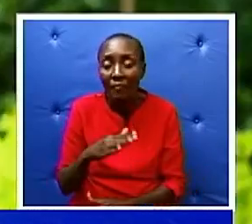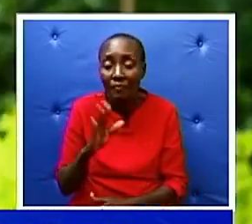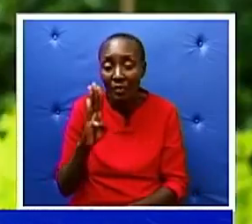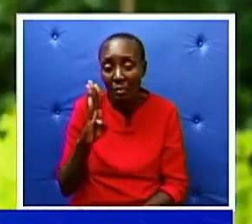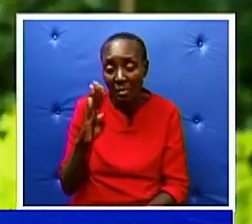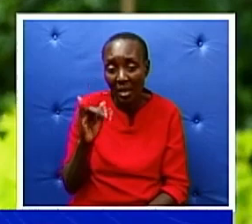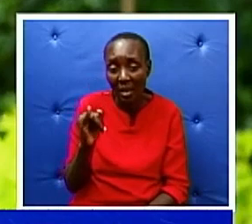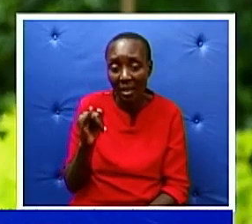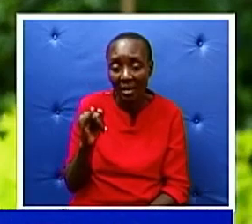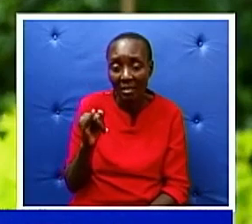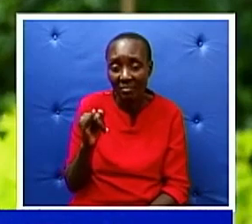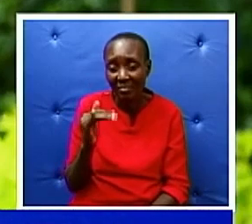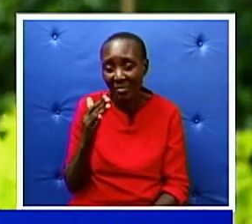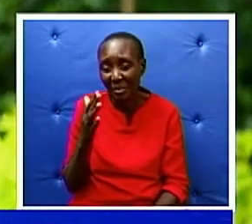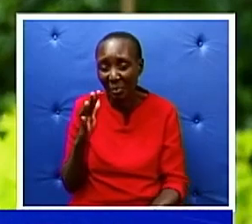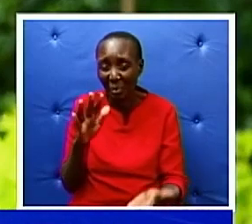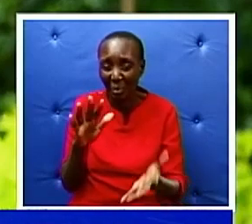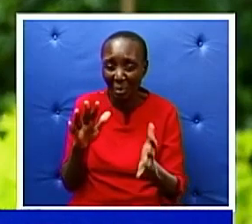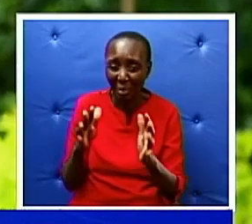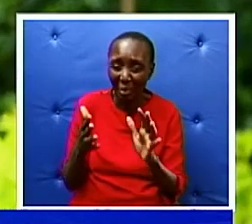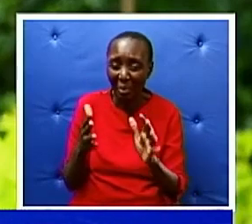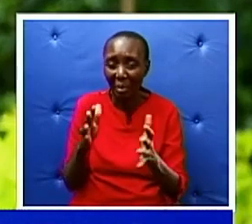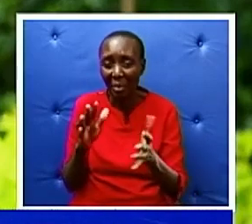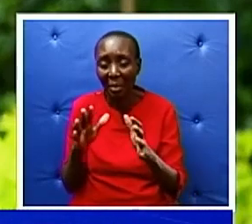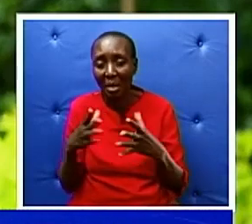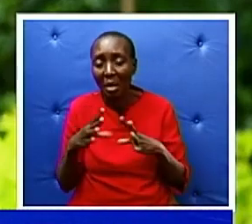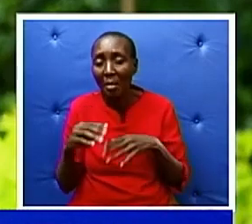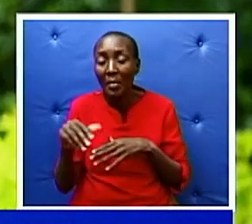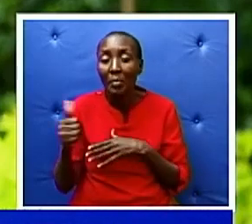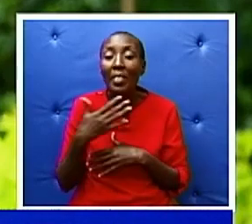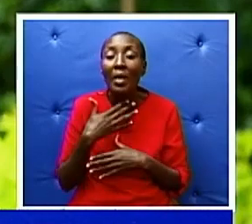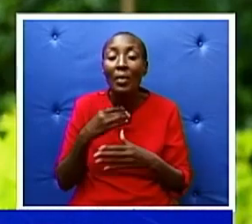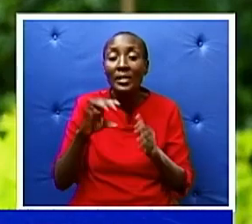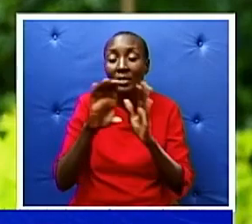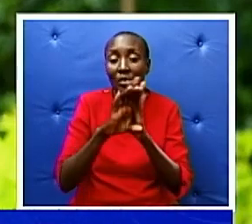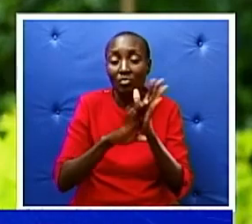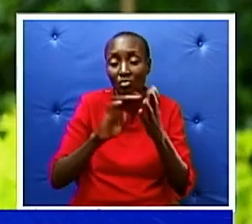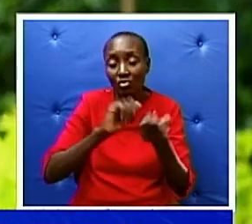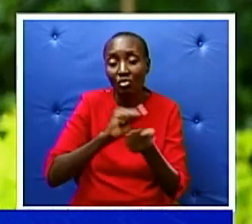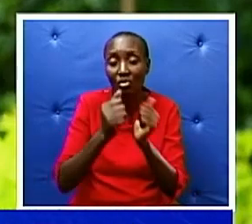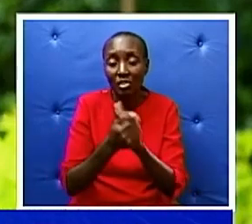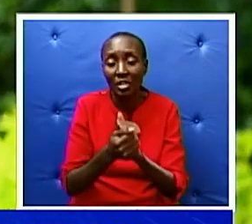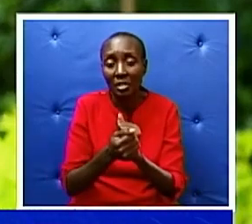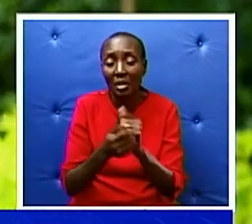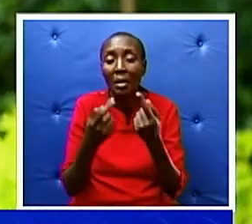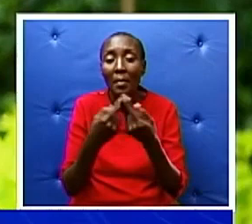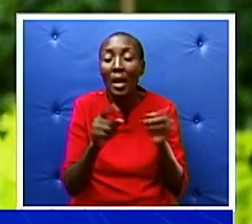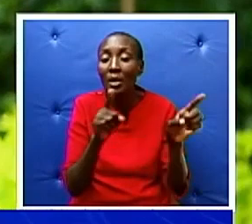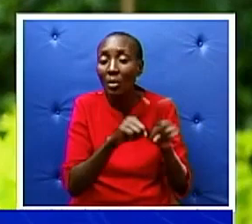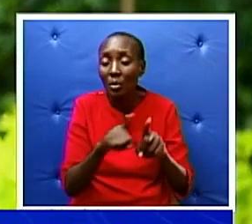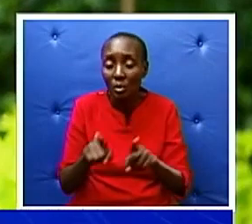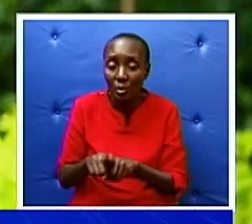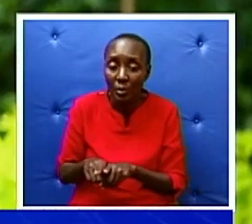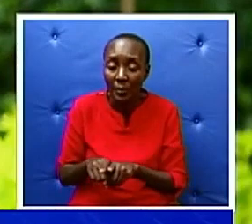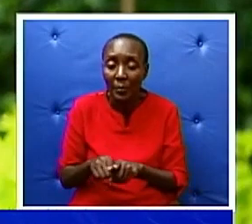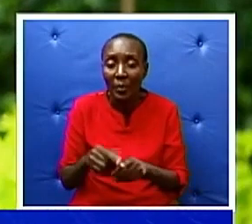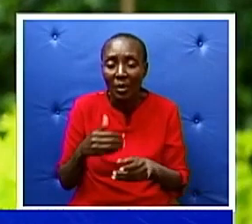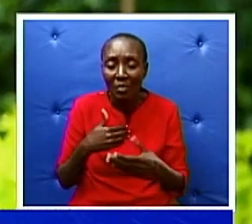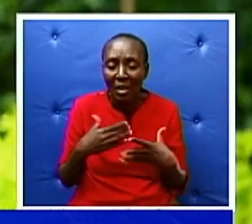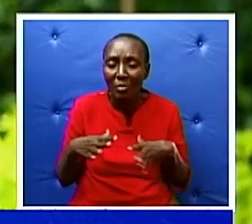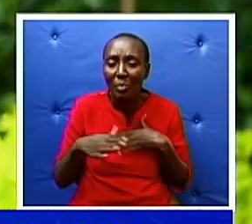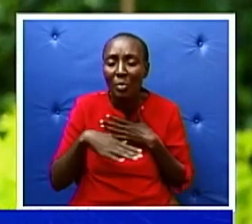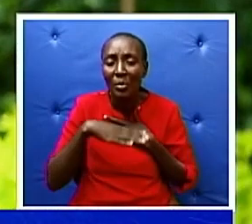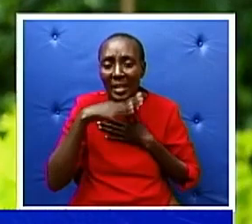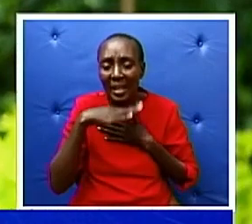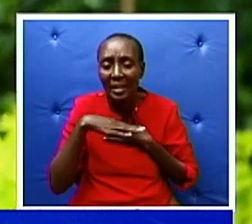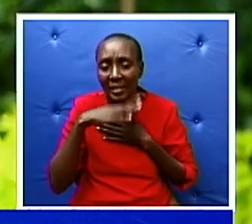want, a group of people want the constitution amended, but we have deaths from